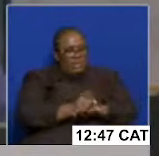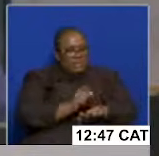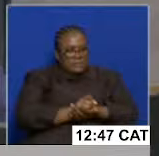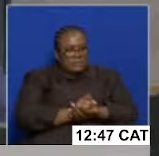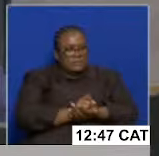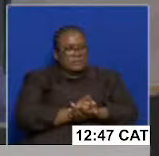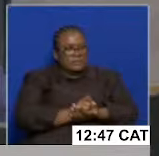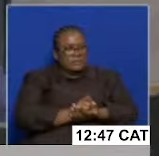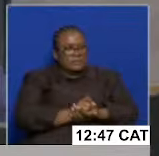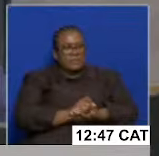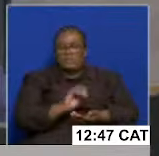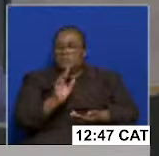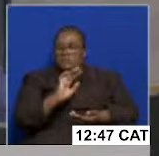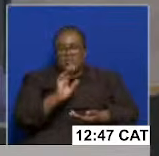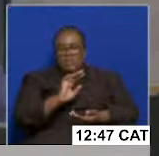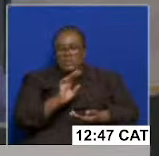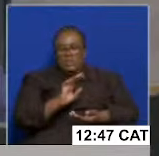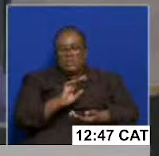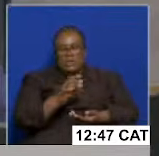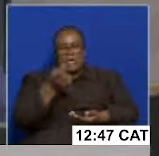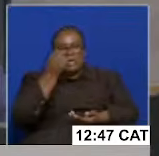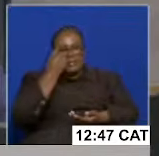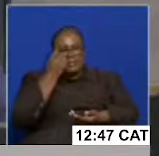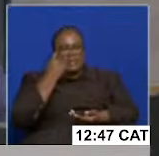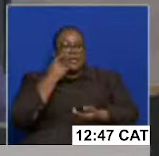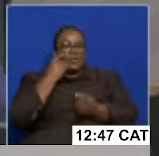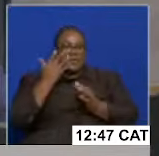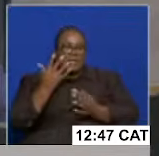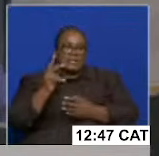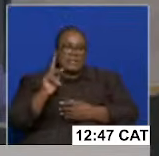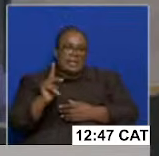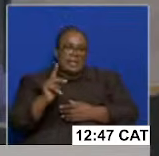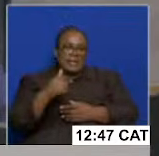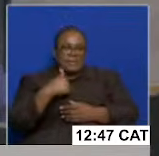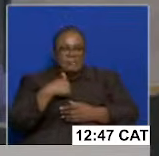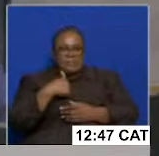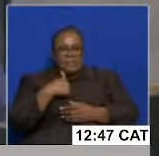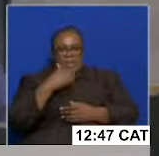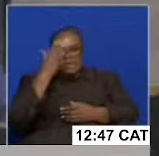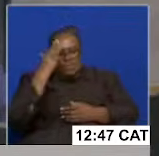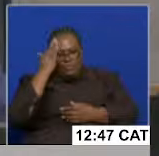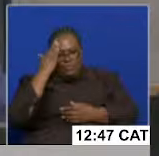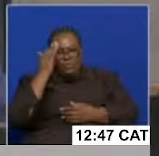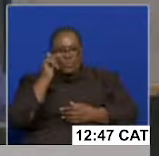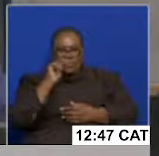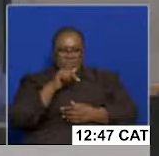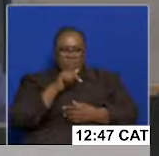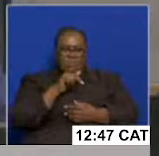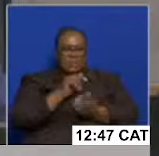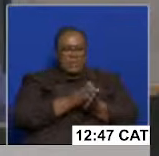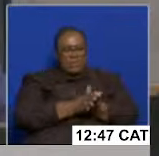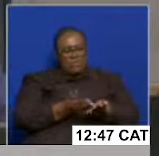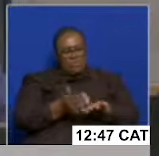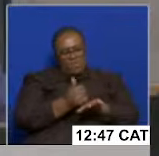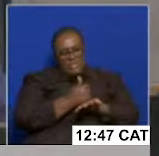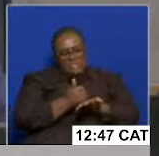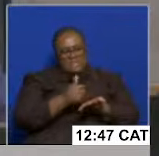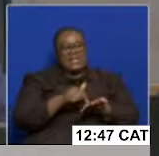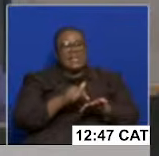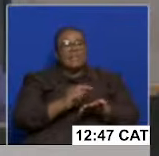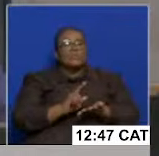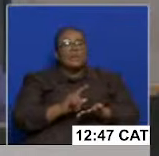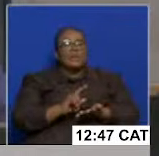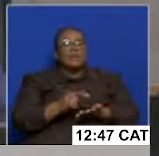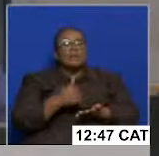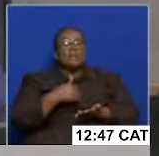Sorry, Witness K. I know what an SAP 13 register is. I just wanted to get an idea of what she